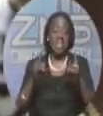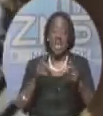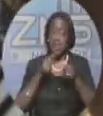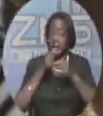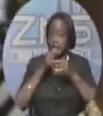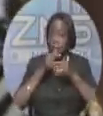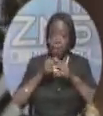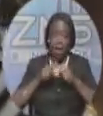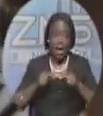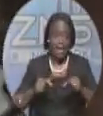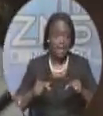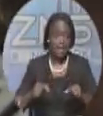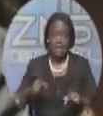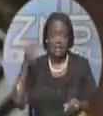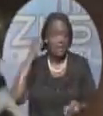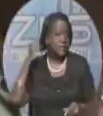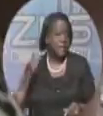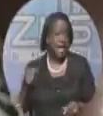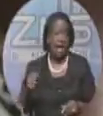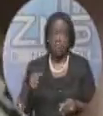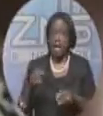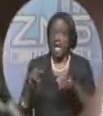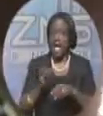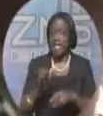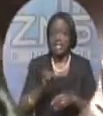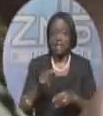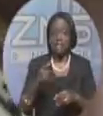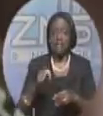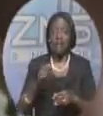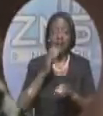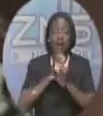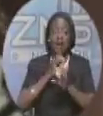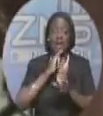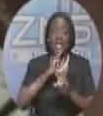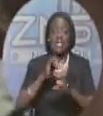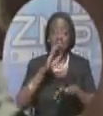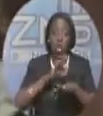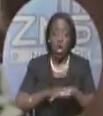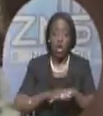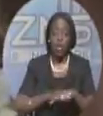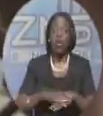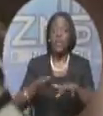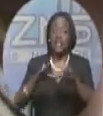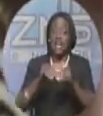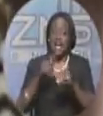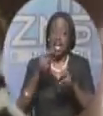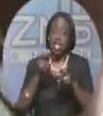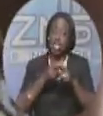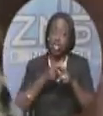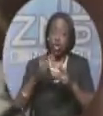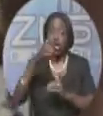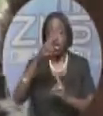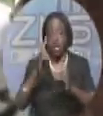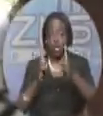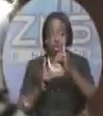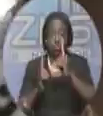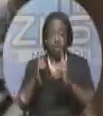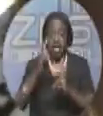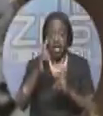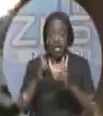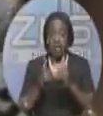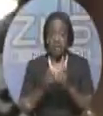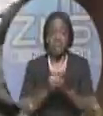like the car is on. But we're taking a little mini drive in a Nissan Leaf. So hopefully we're reducing our